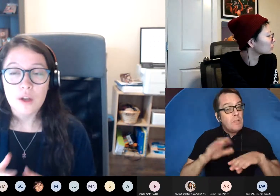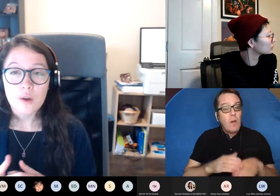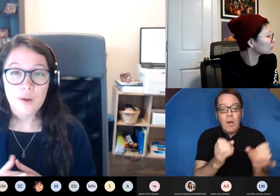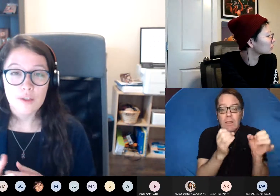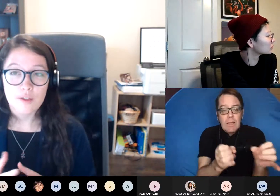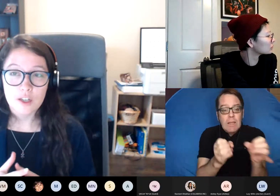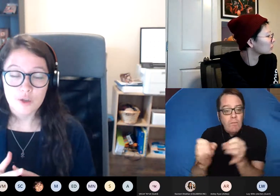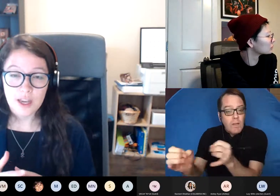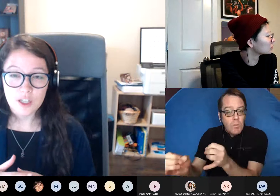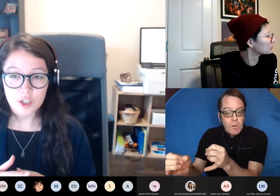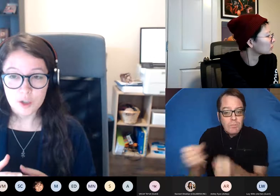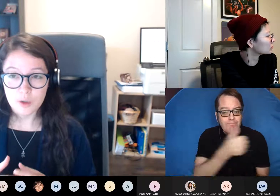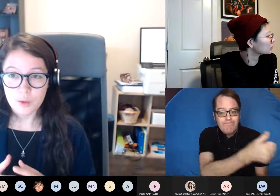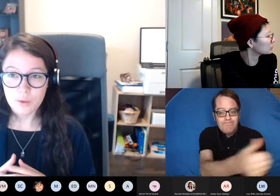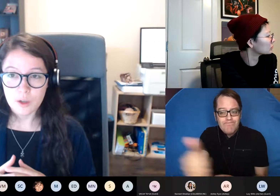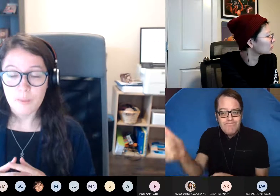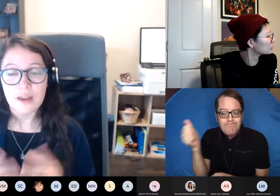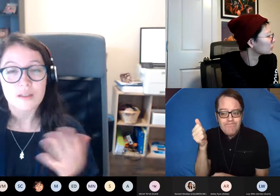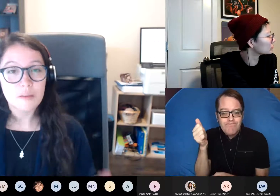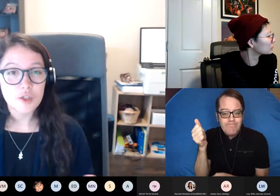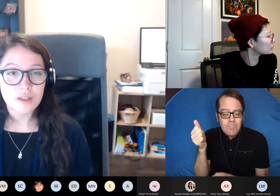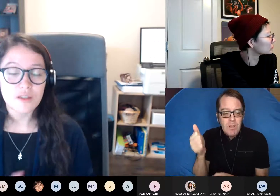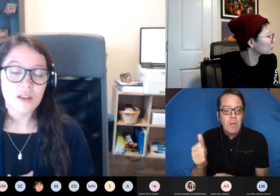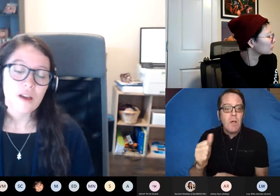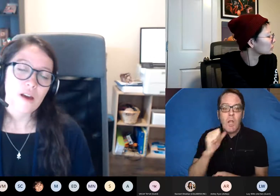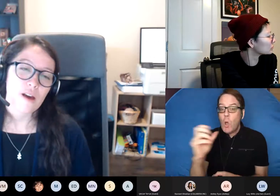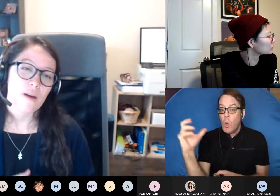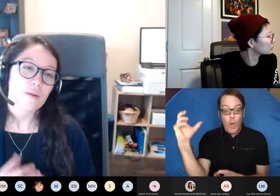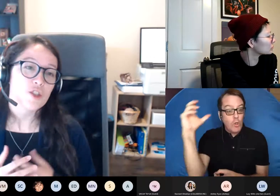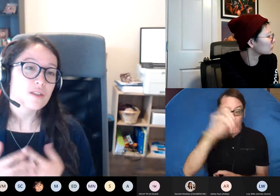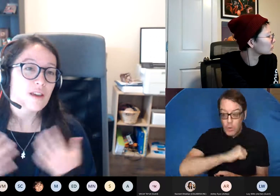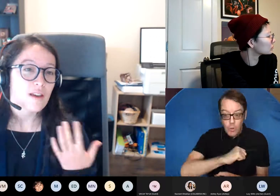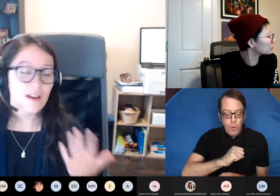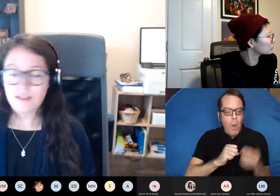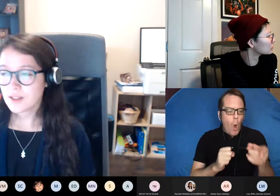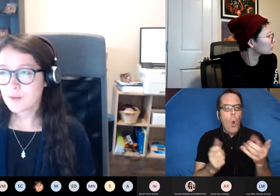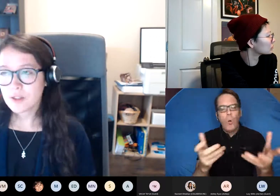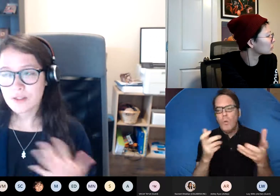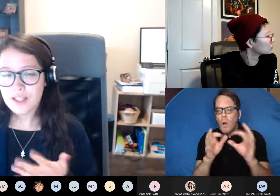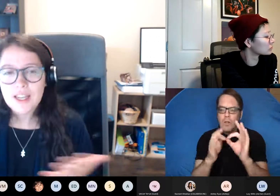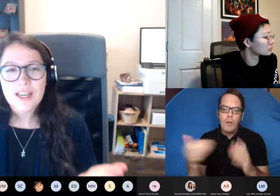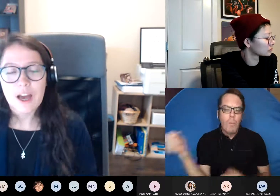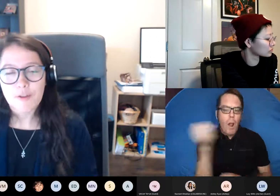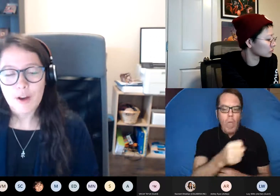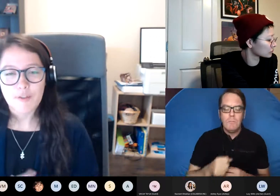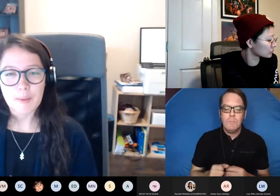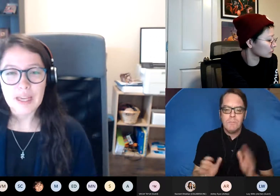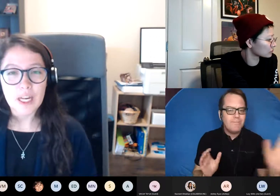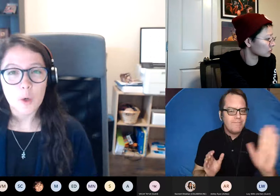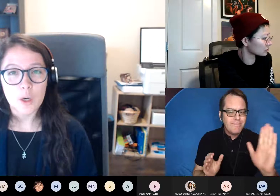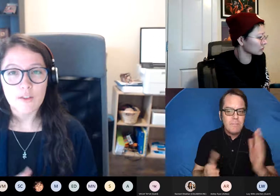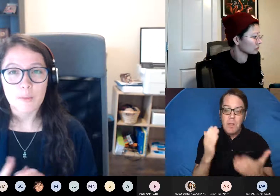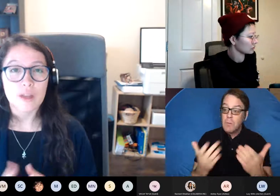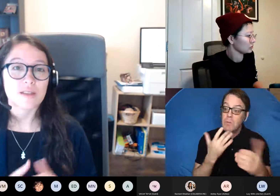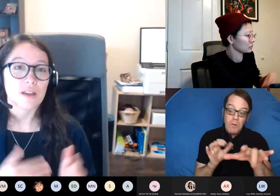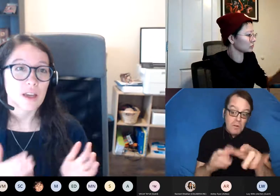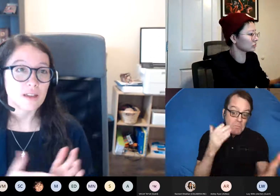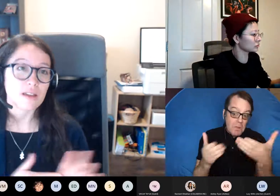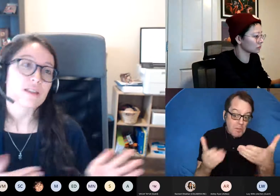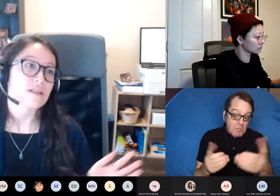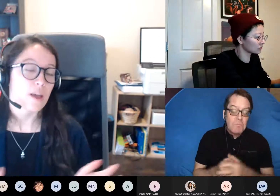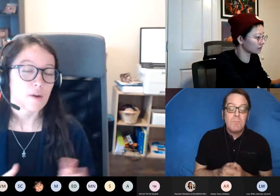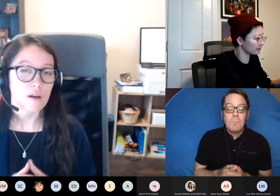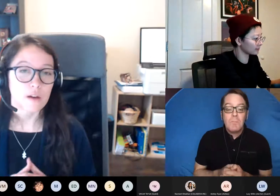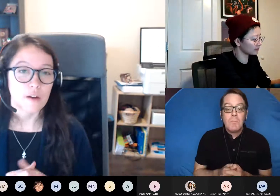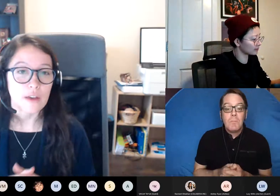So rather than trying to, make assumptions, just seeking it out right from the beginning, or even putting